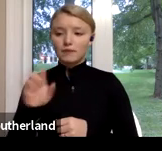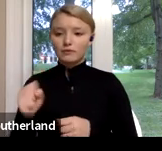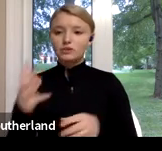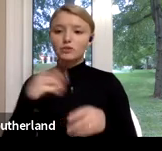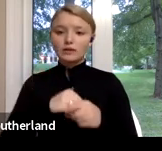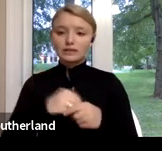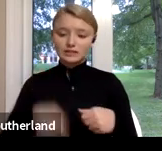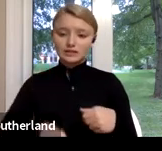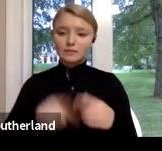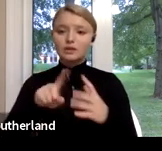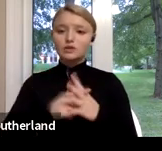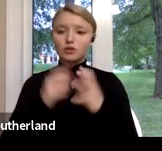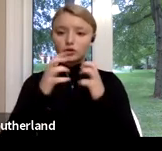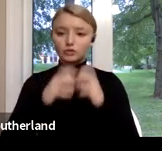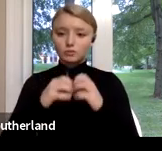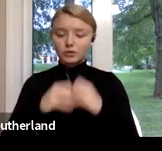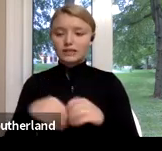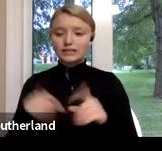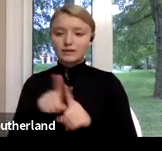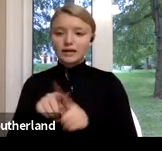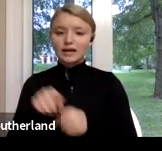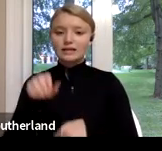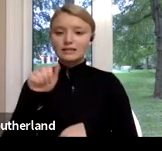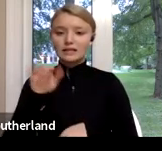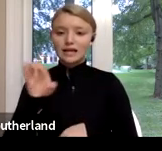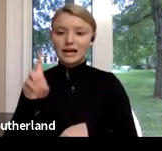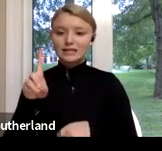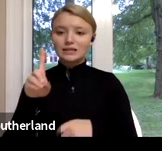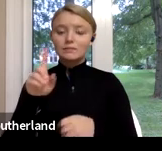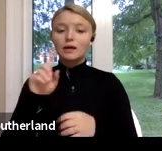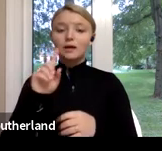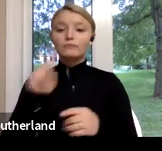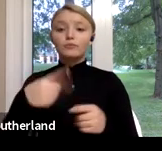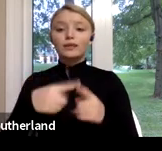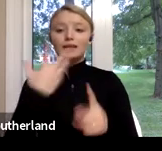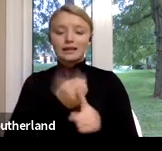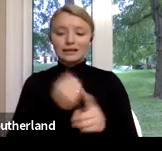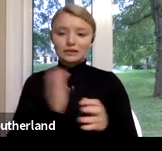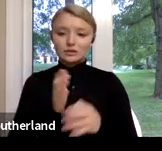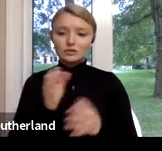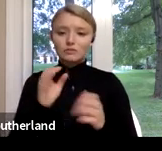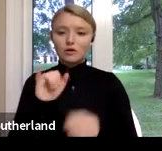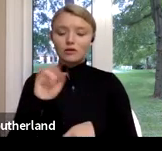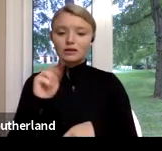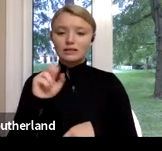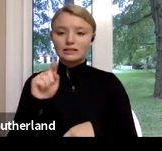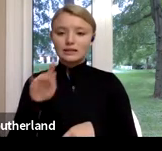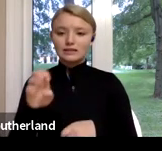an acid. But the minute that they hit the small intestine, they immediately convert